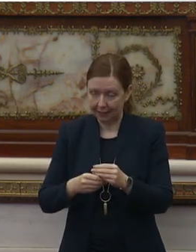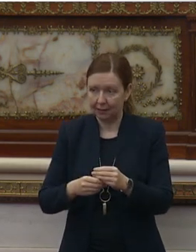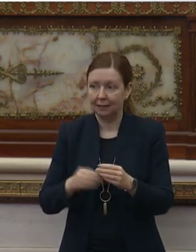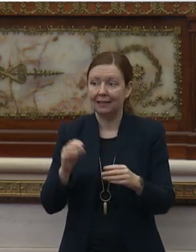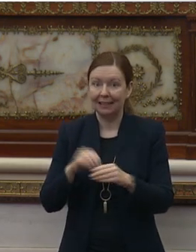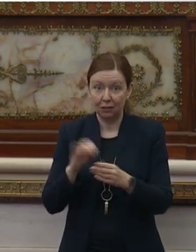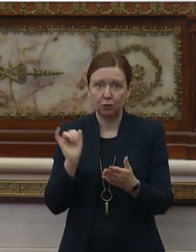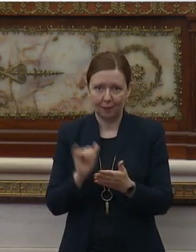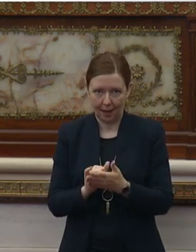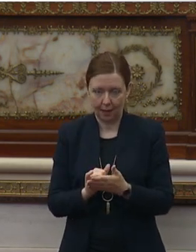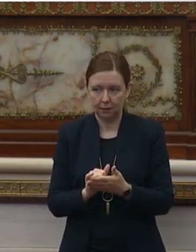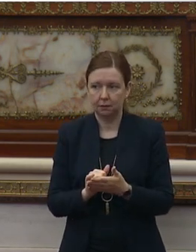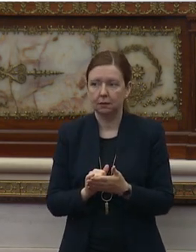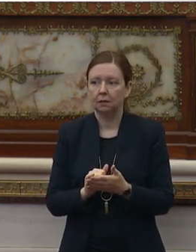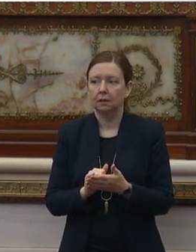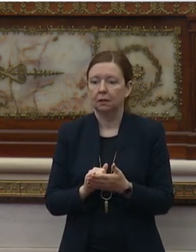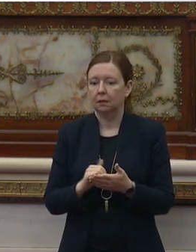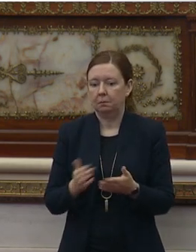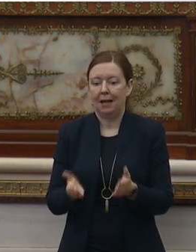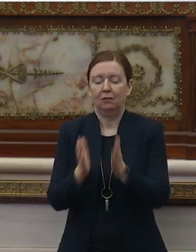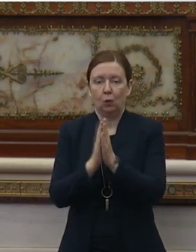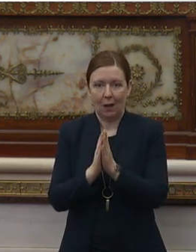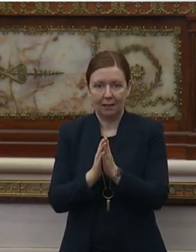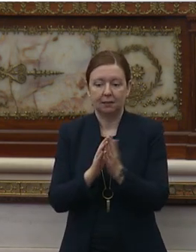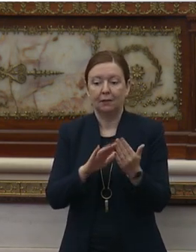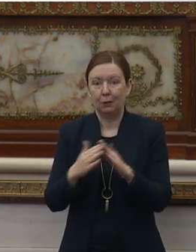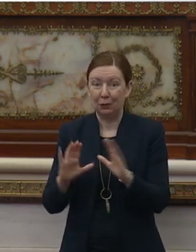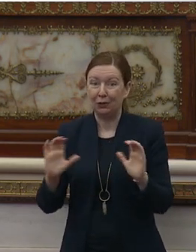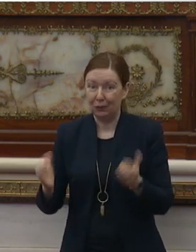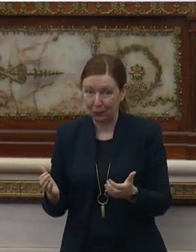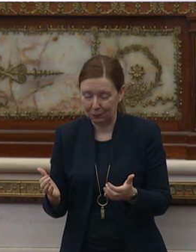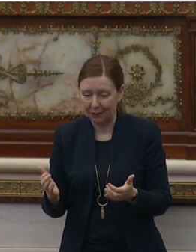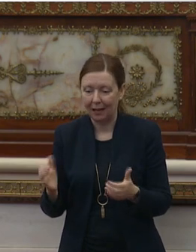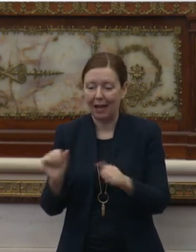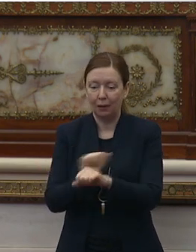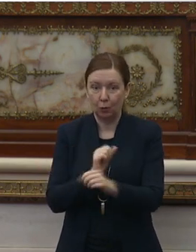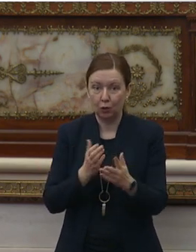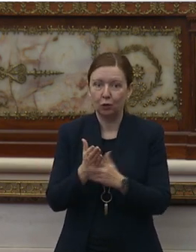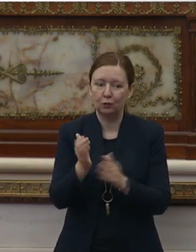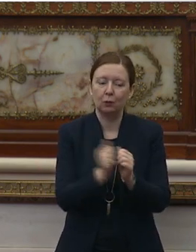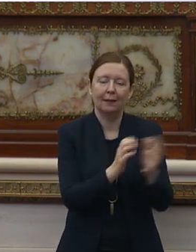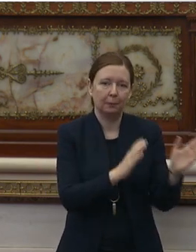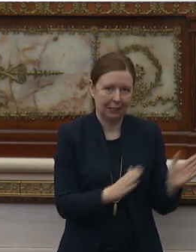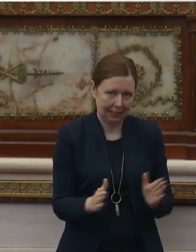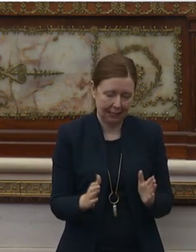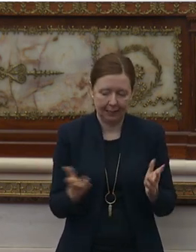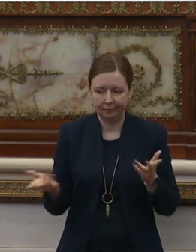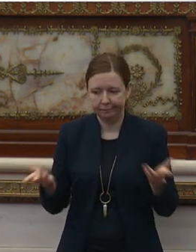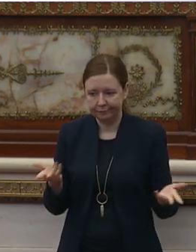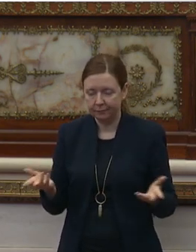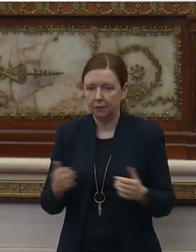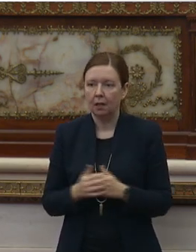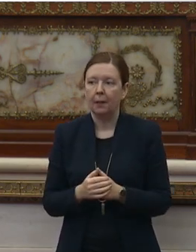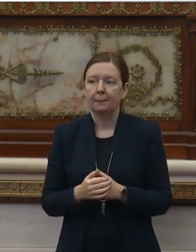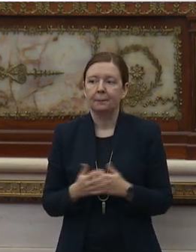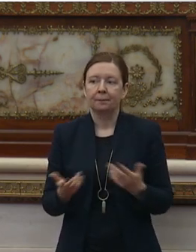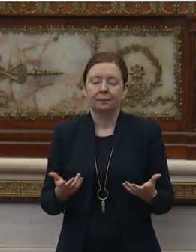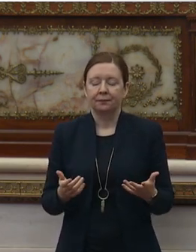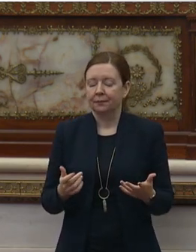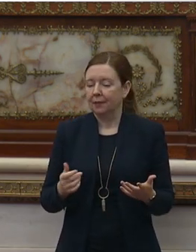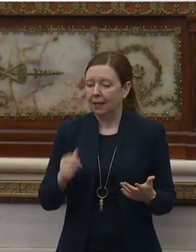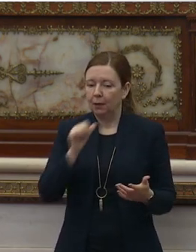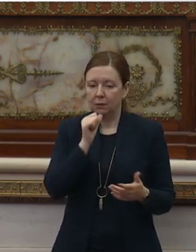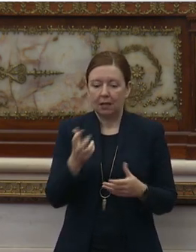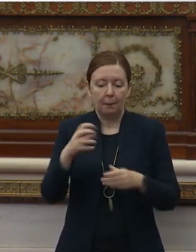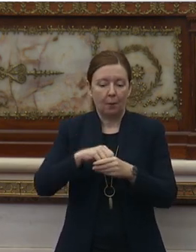into that by at request of the community group and worked through with planning. And so it wasn't